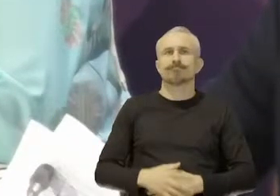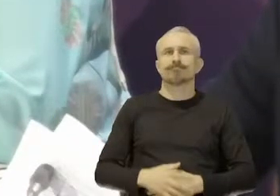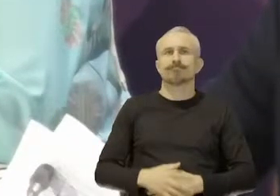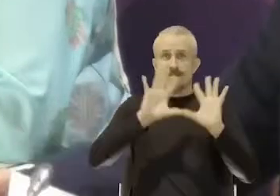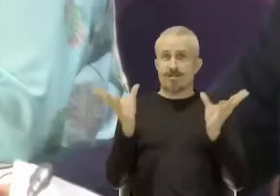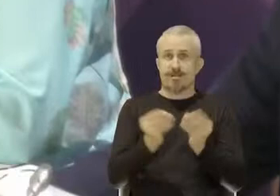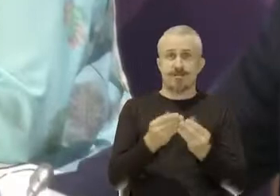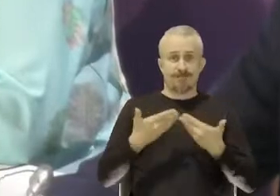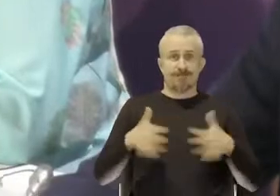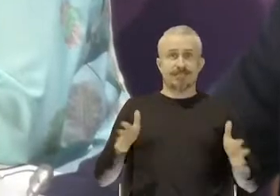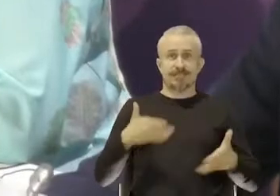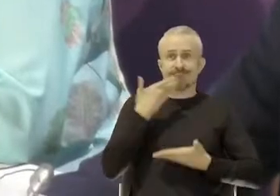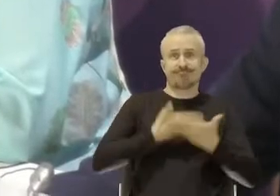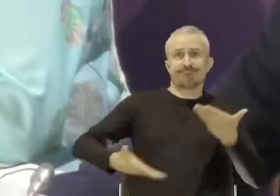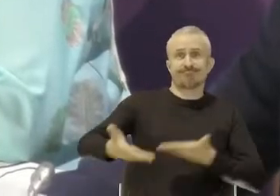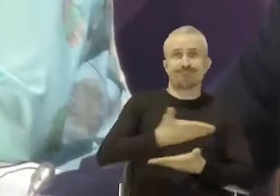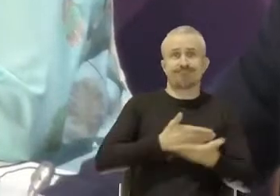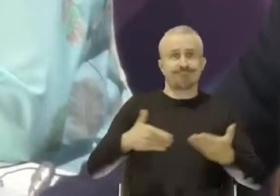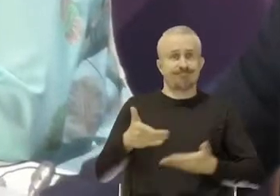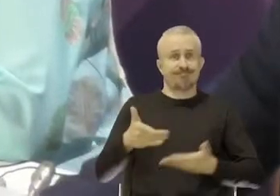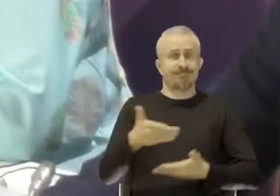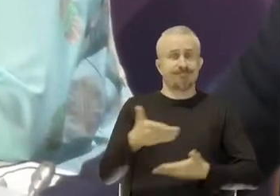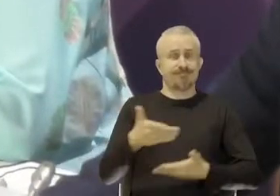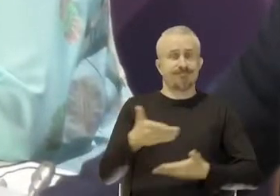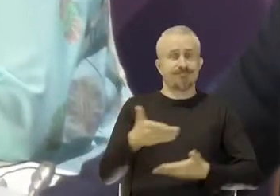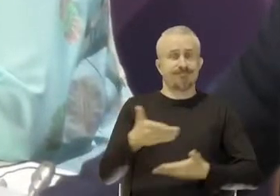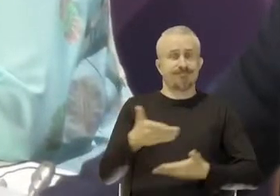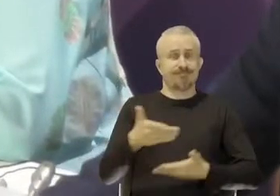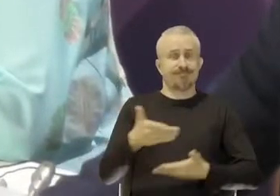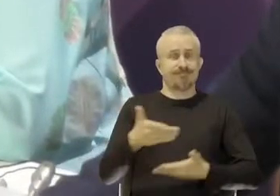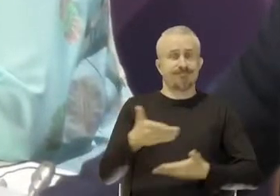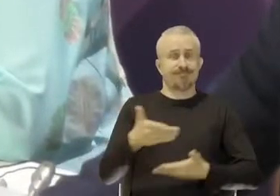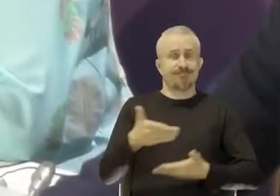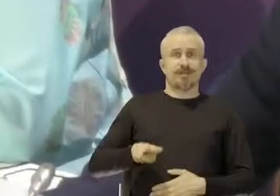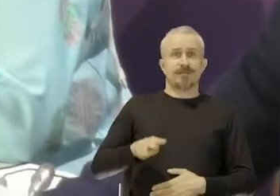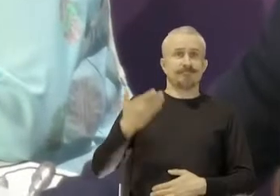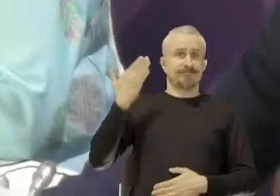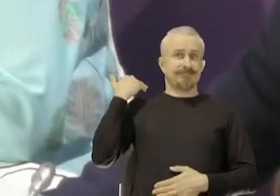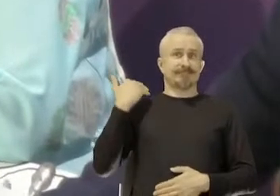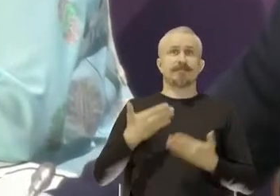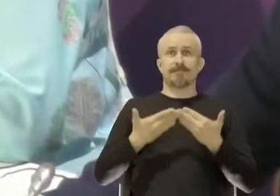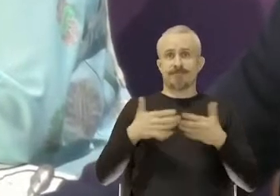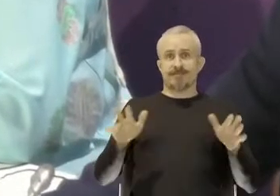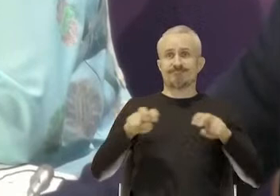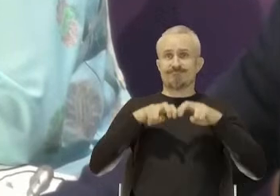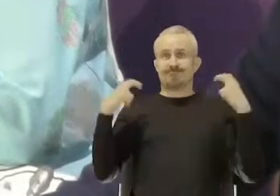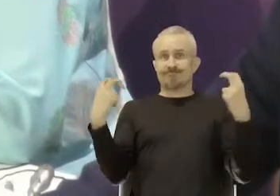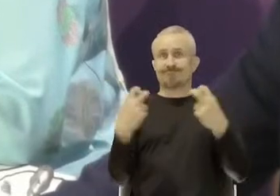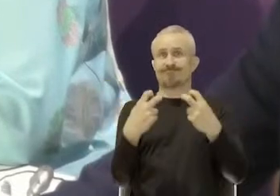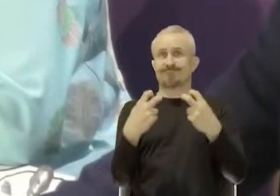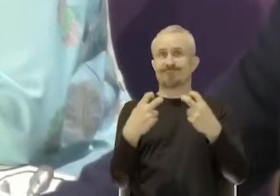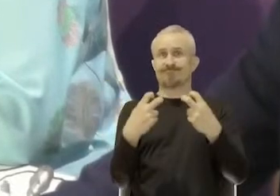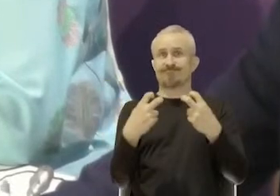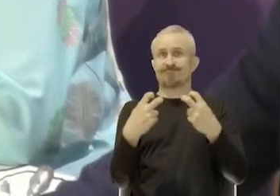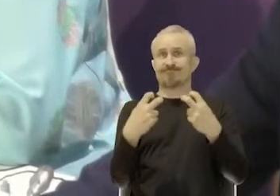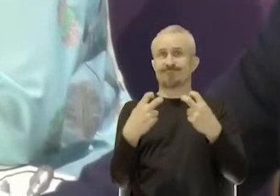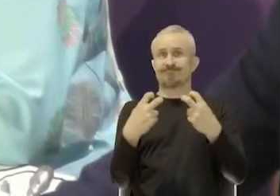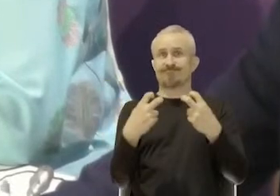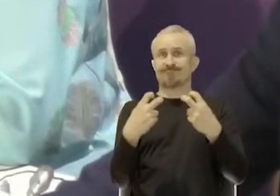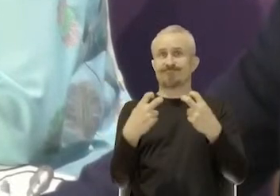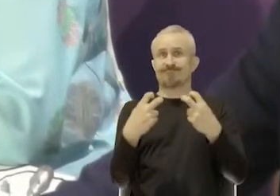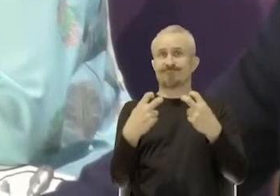progress of implementation of the new urban agenda, we have an opportunity to further discuss strategies available to accelerate